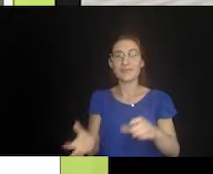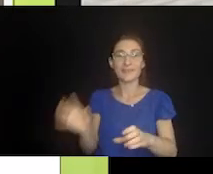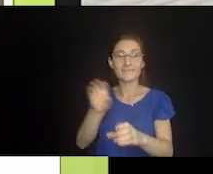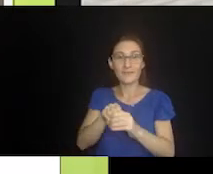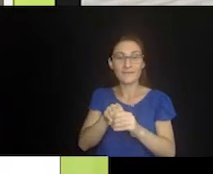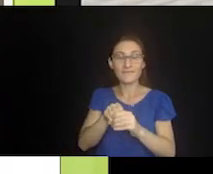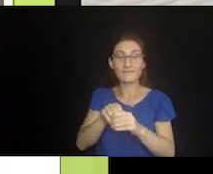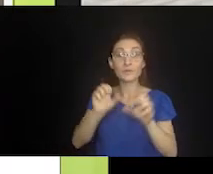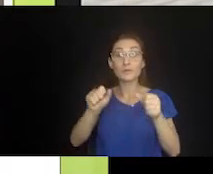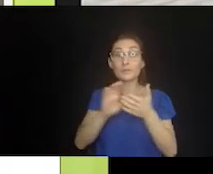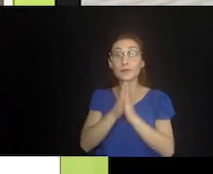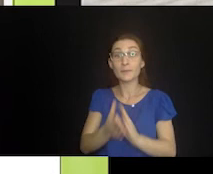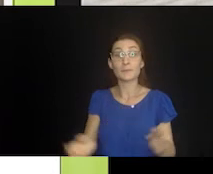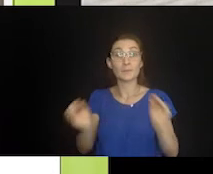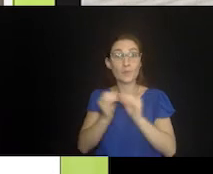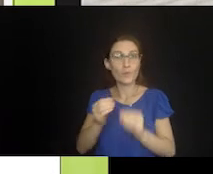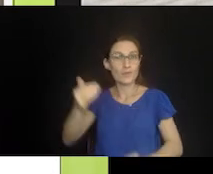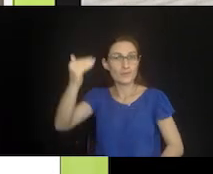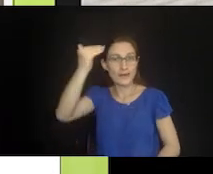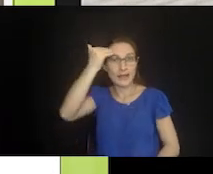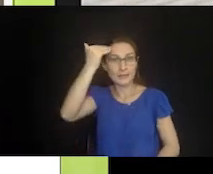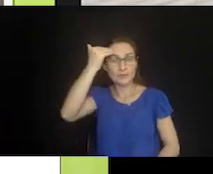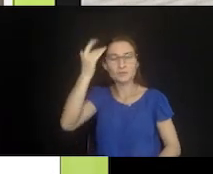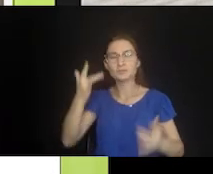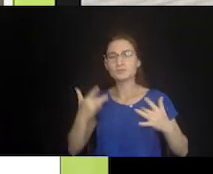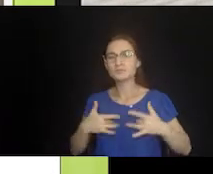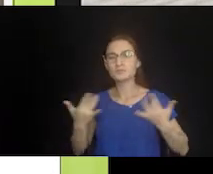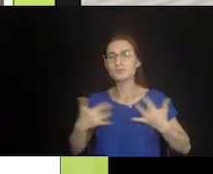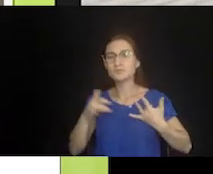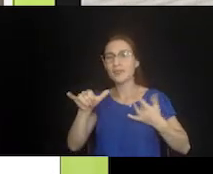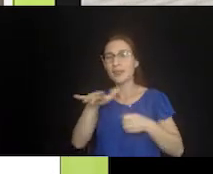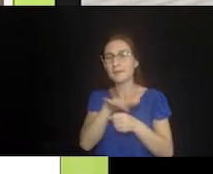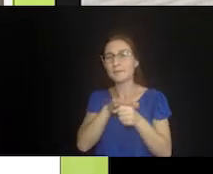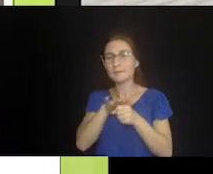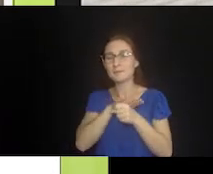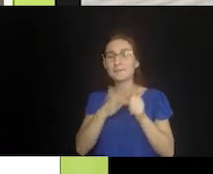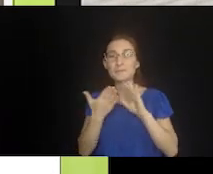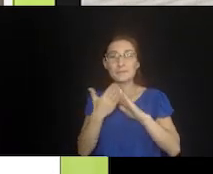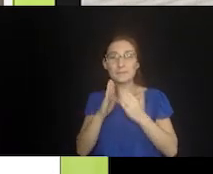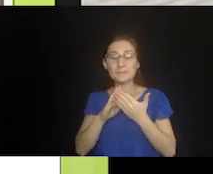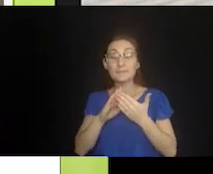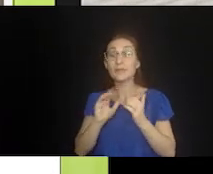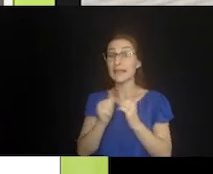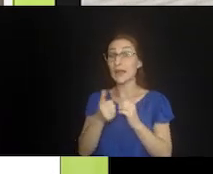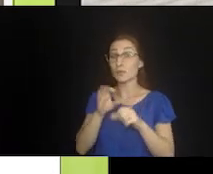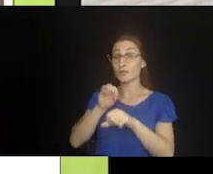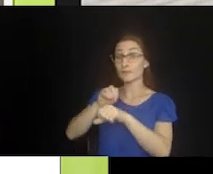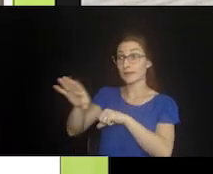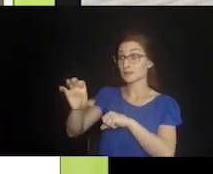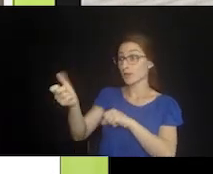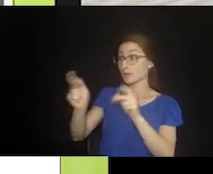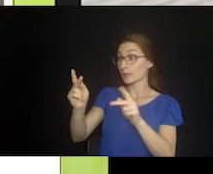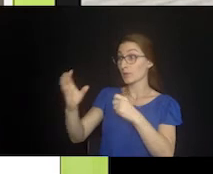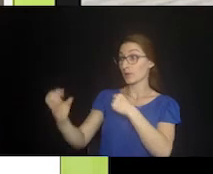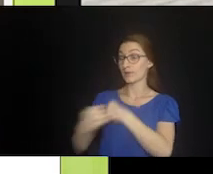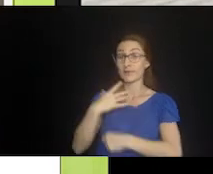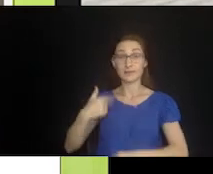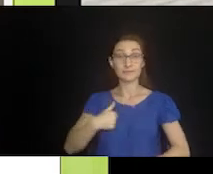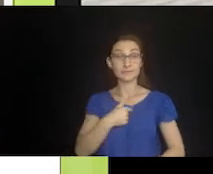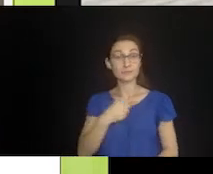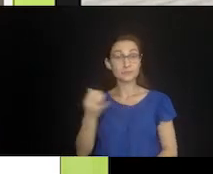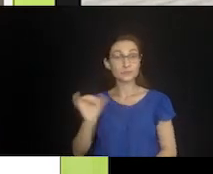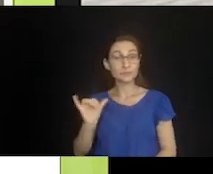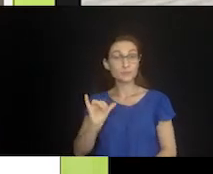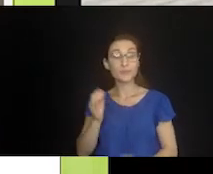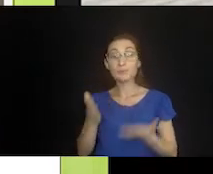you want to get involved with so that you can become more knowledgeable about what's going on in your community and how it